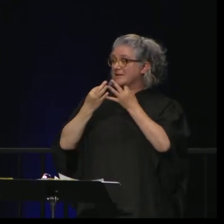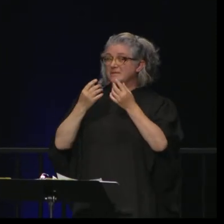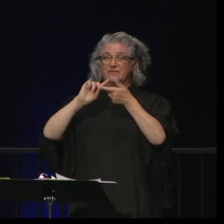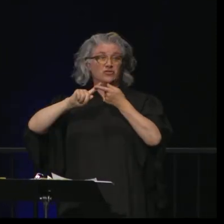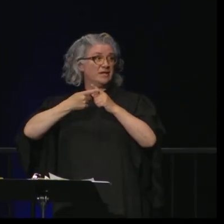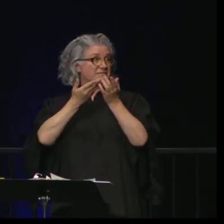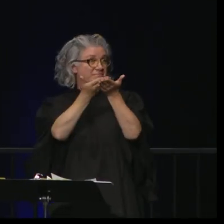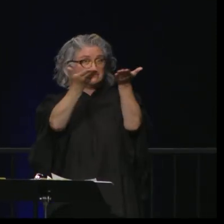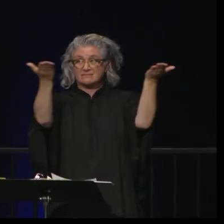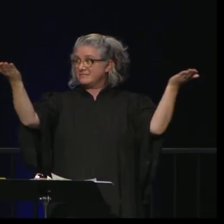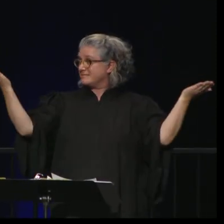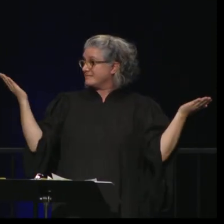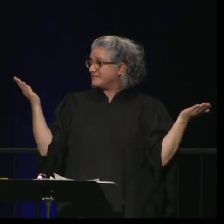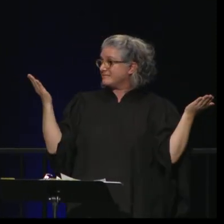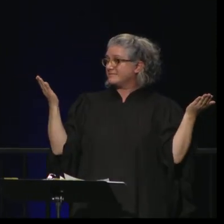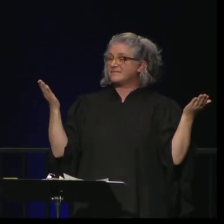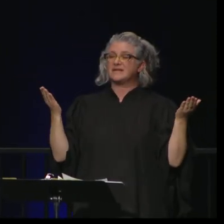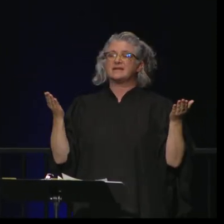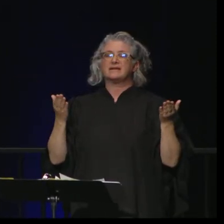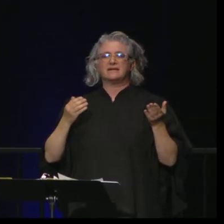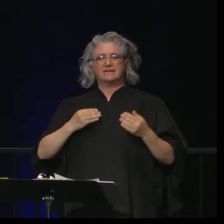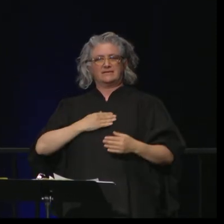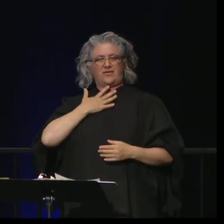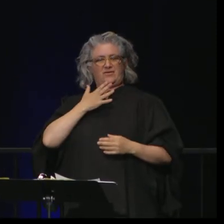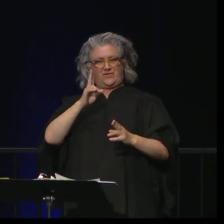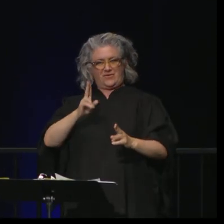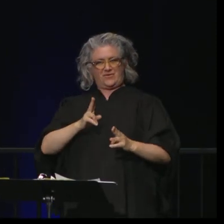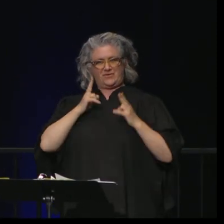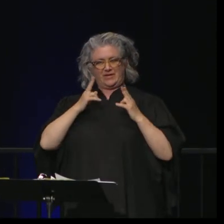of the graduands. I have the honor and